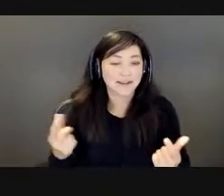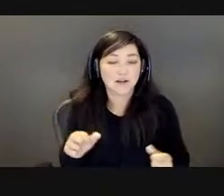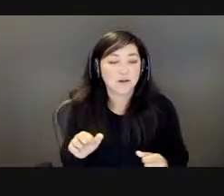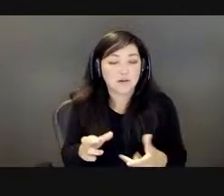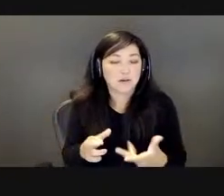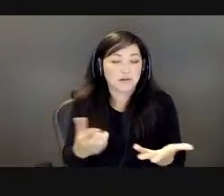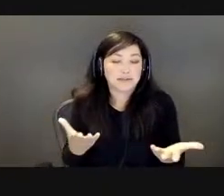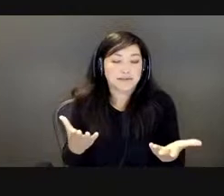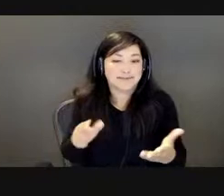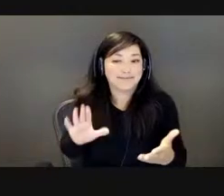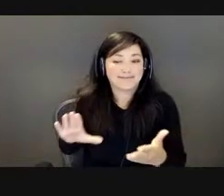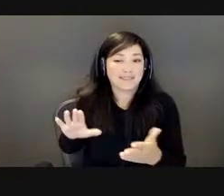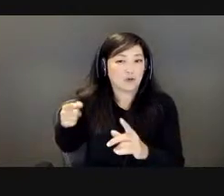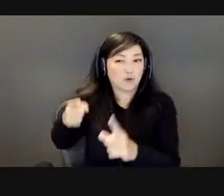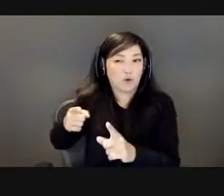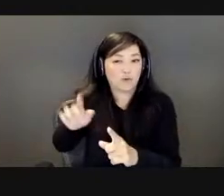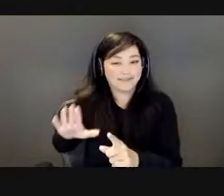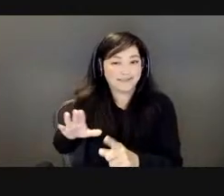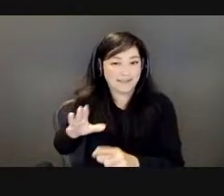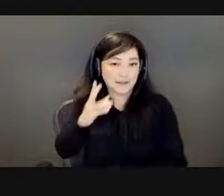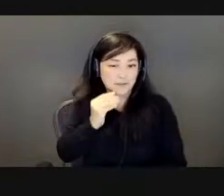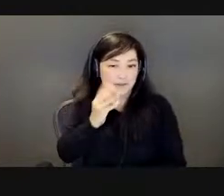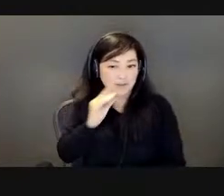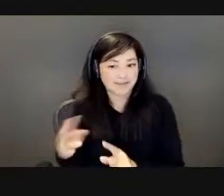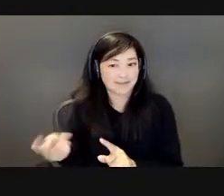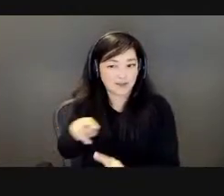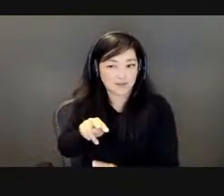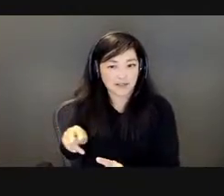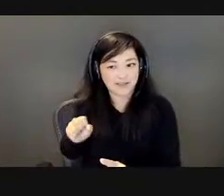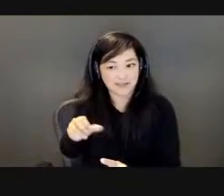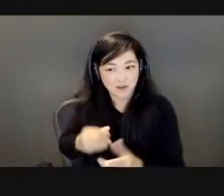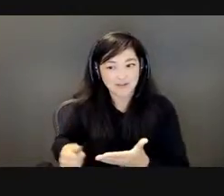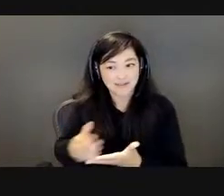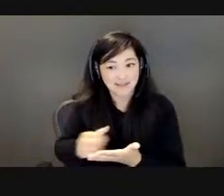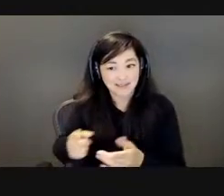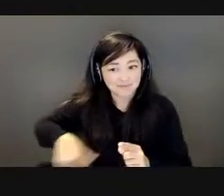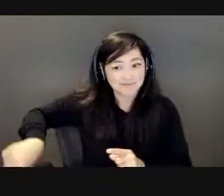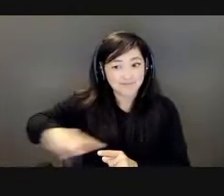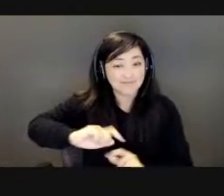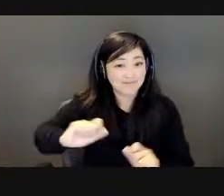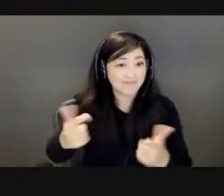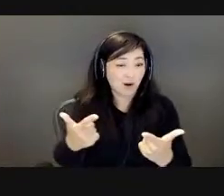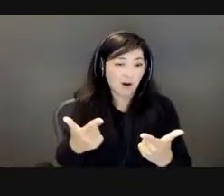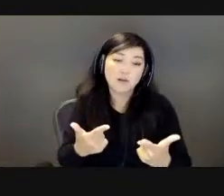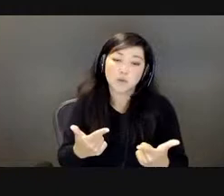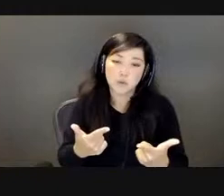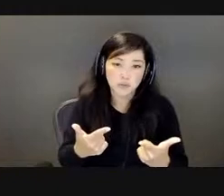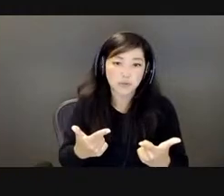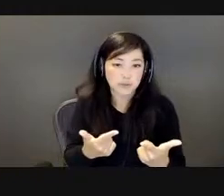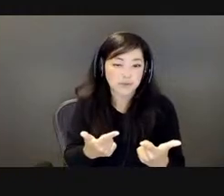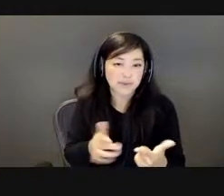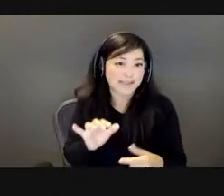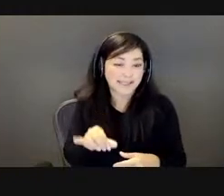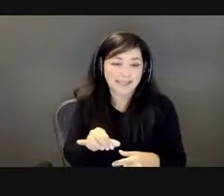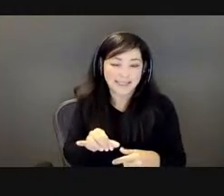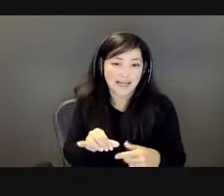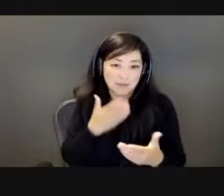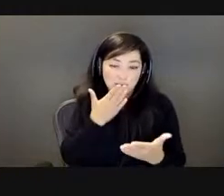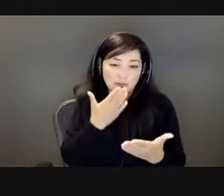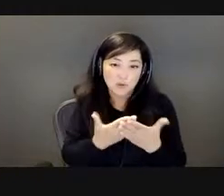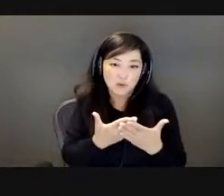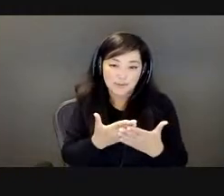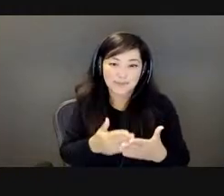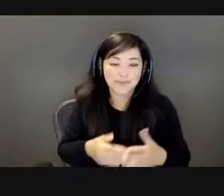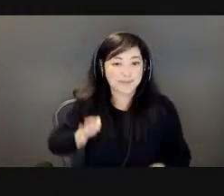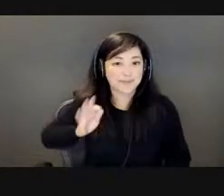that concept of kind of providing multiple perspectives and the freedom to choose, I think is something